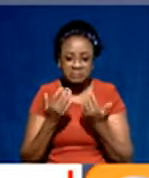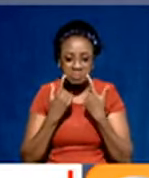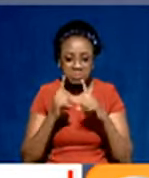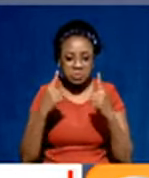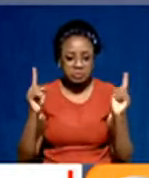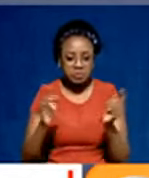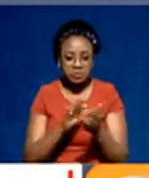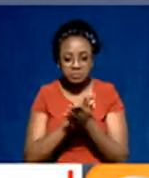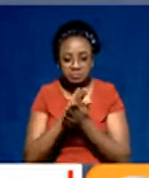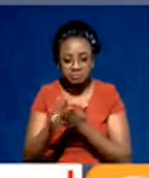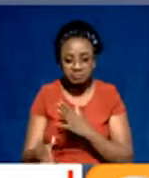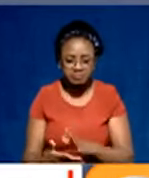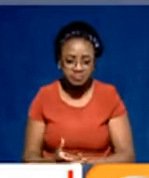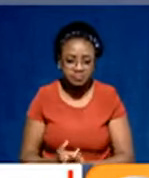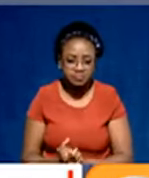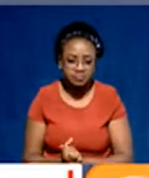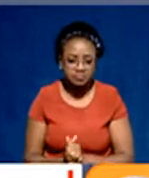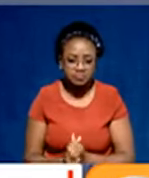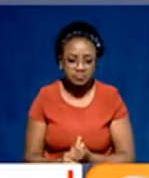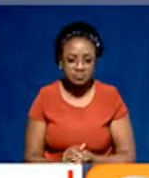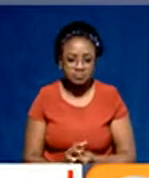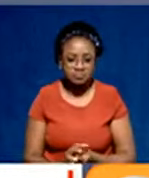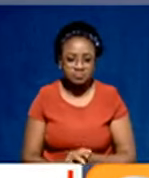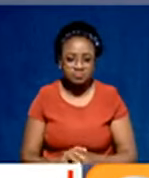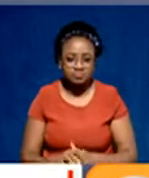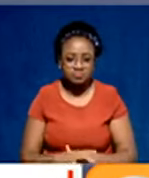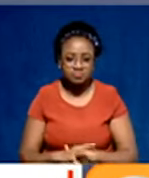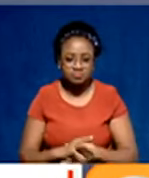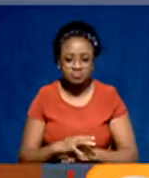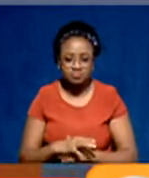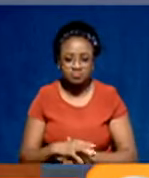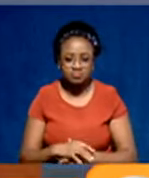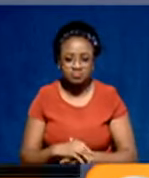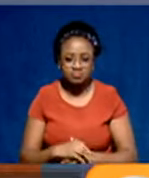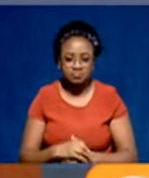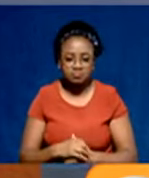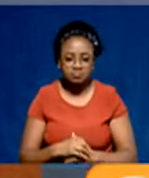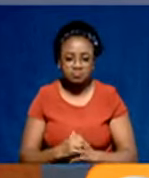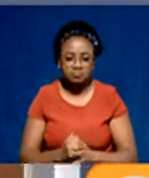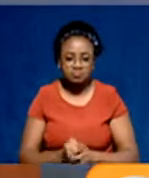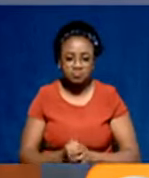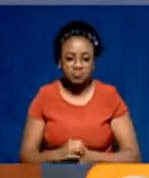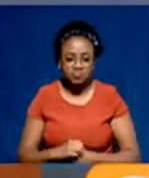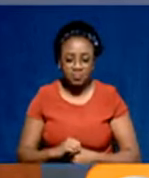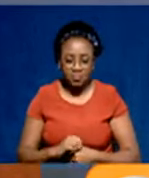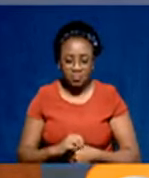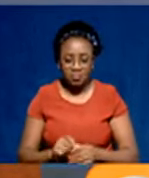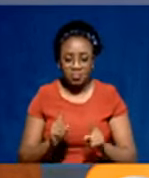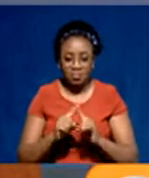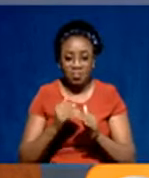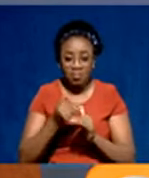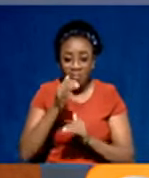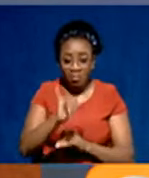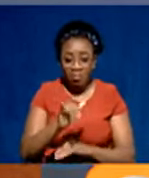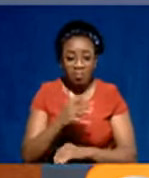unsuccessful. But that was not all. That is when